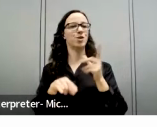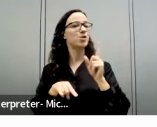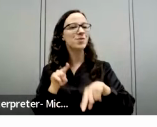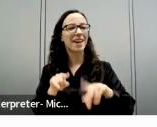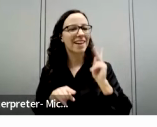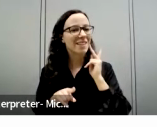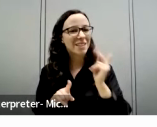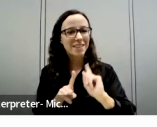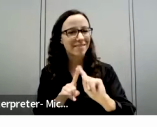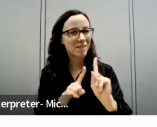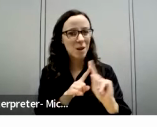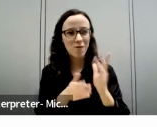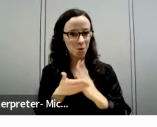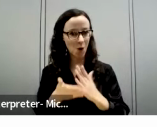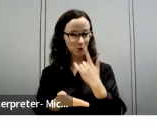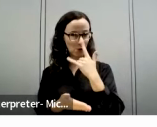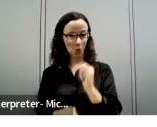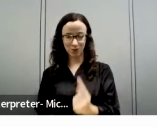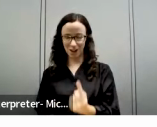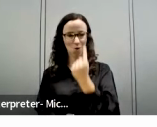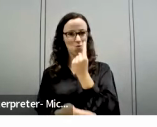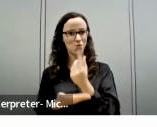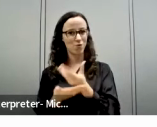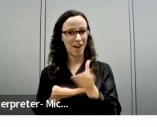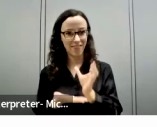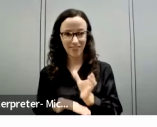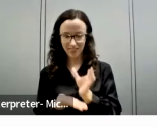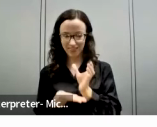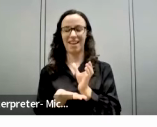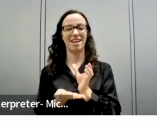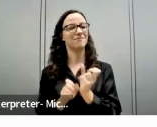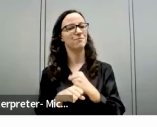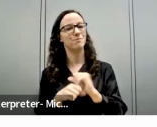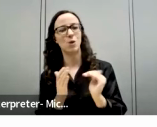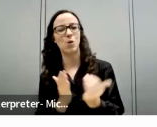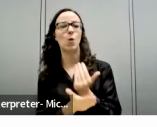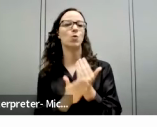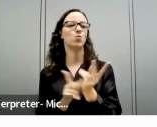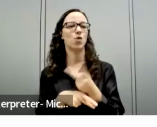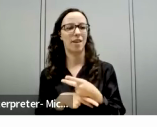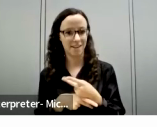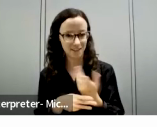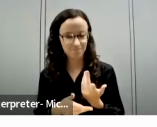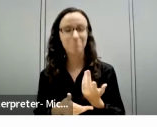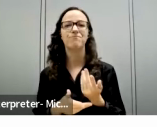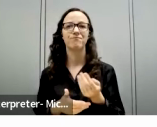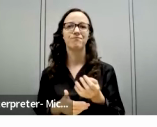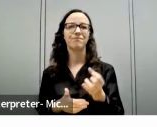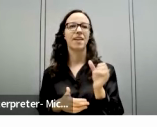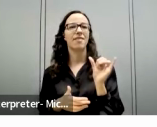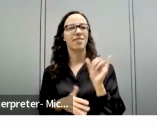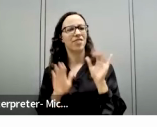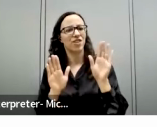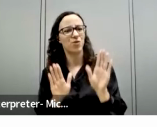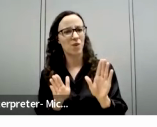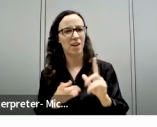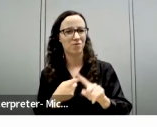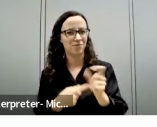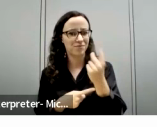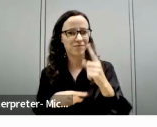right, you blended everything together and it so seamlessly created a whole new product. And so that's a great way of kind of understanding the